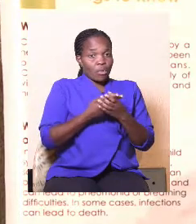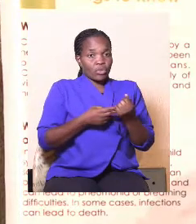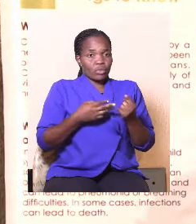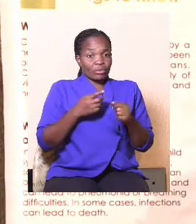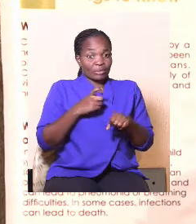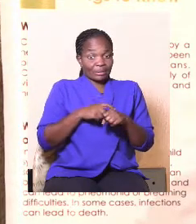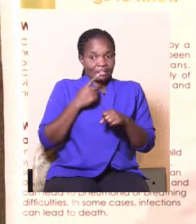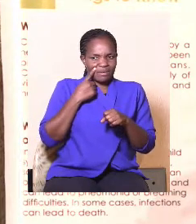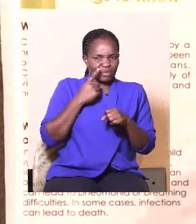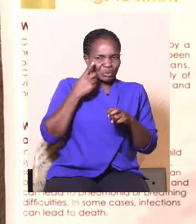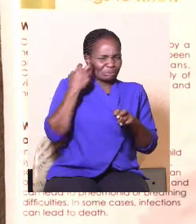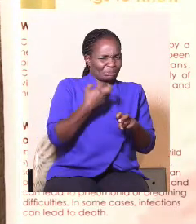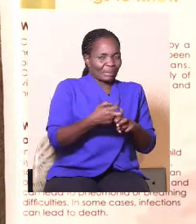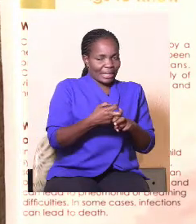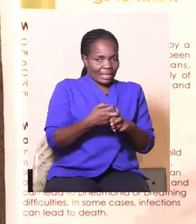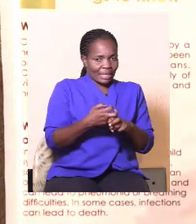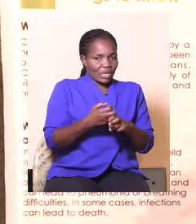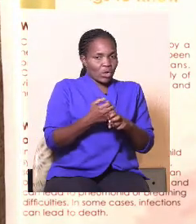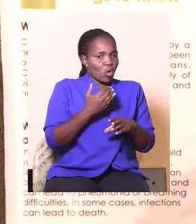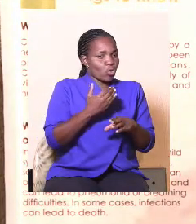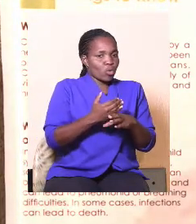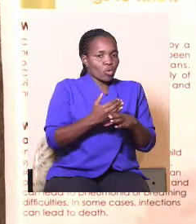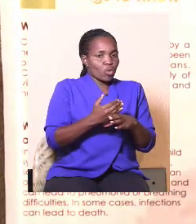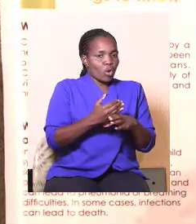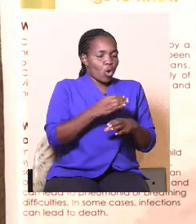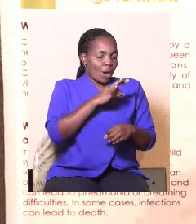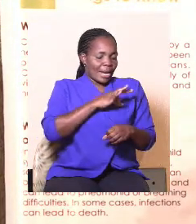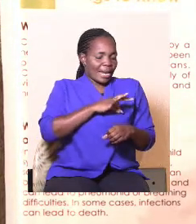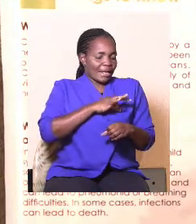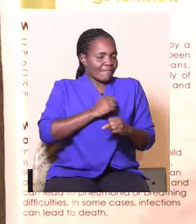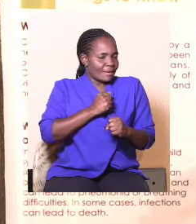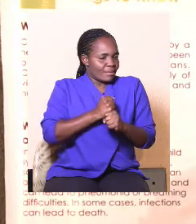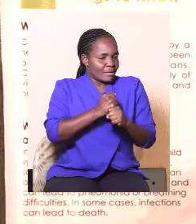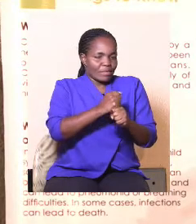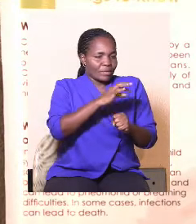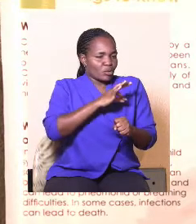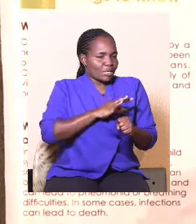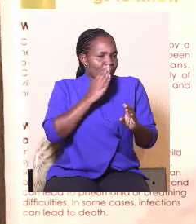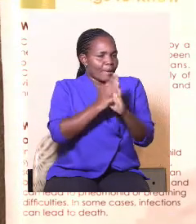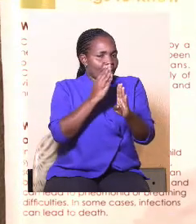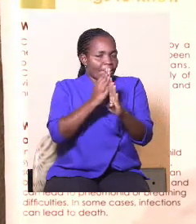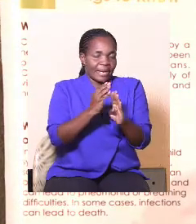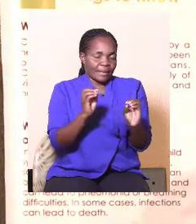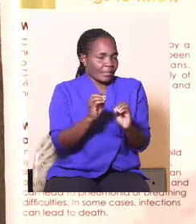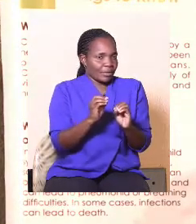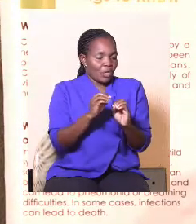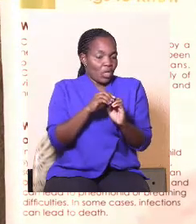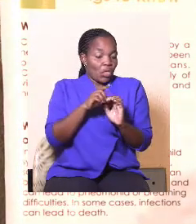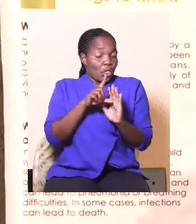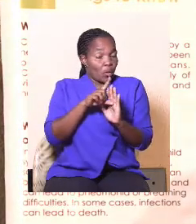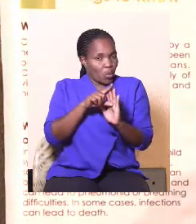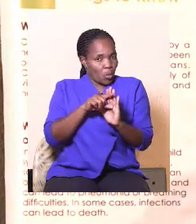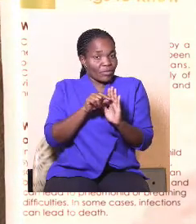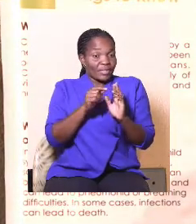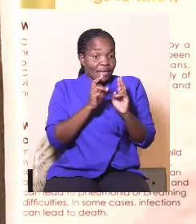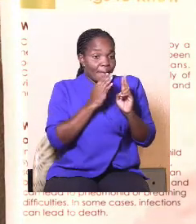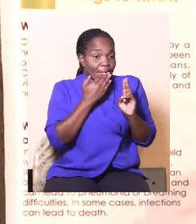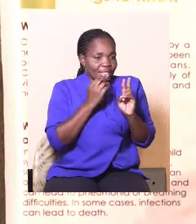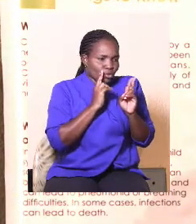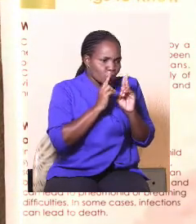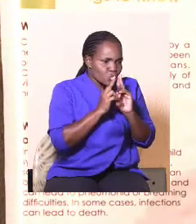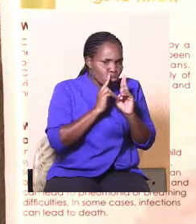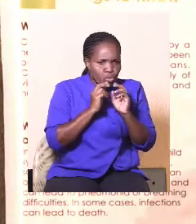difficulties of maintaining the current salary levels, they are at liberty to negotiate that. I think